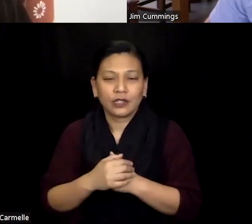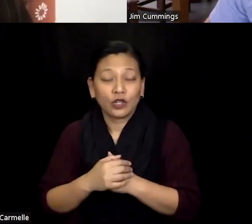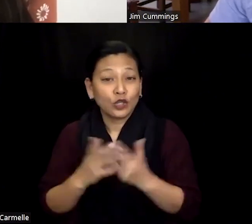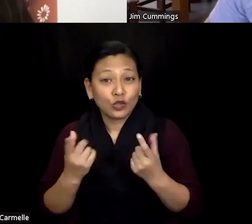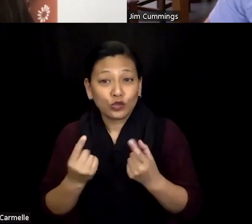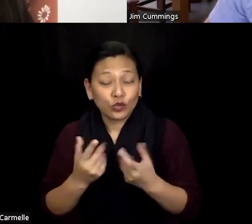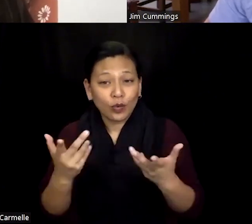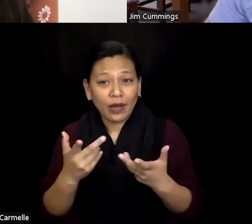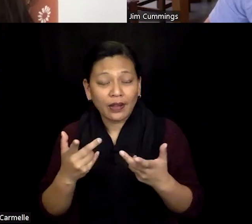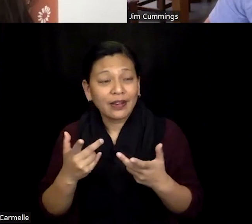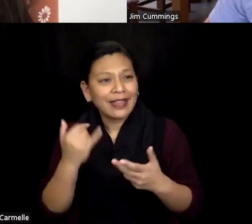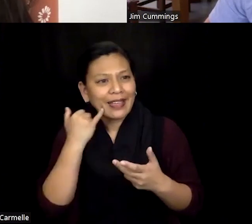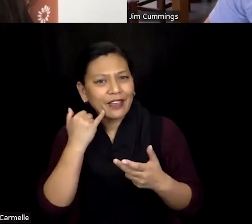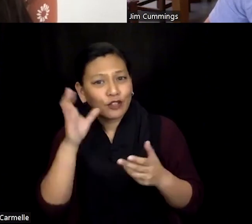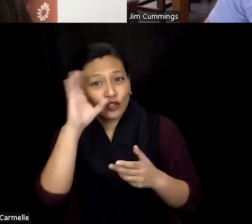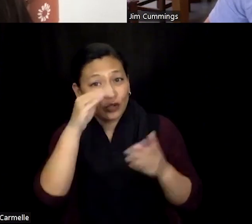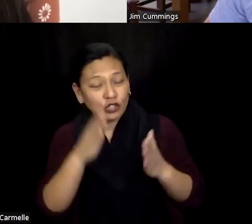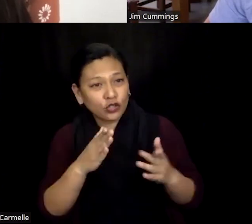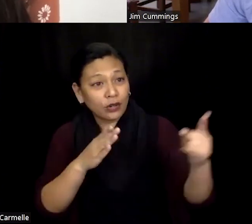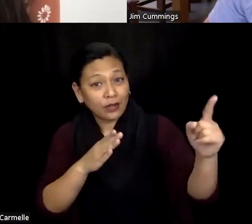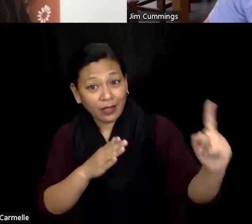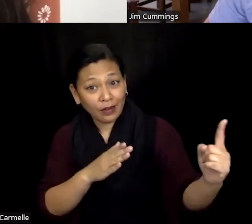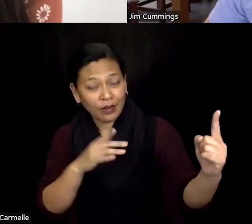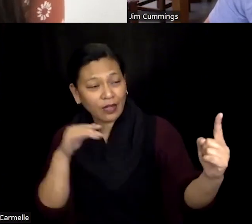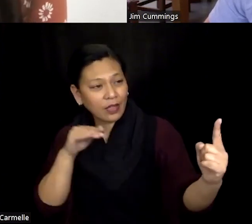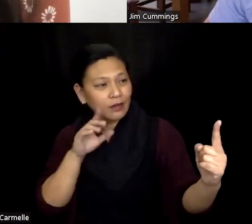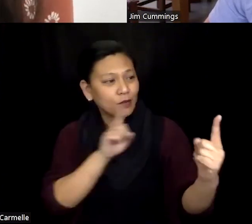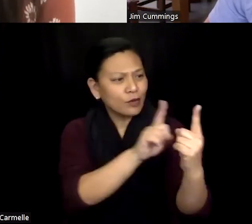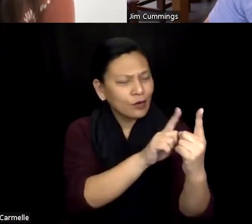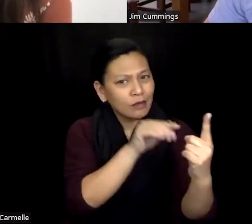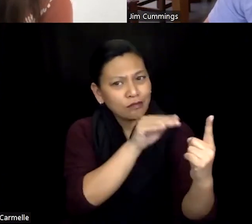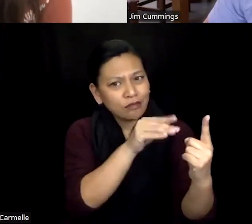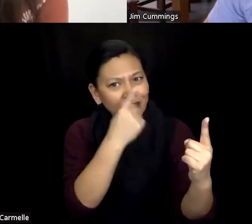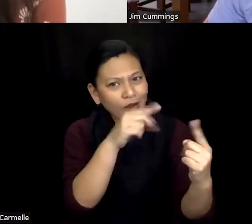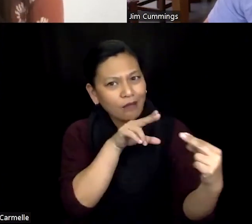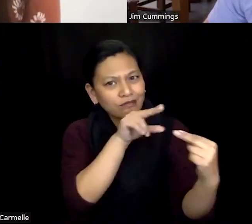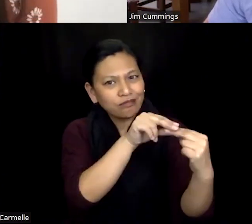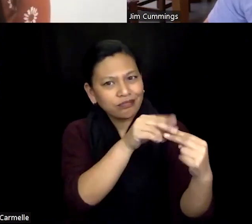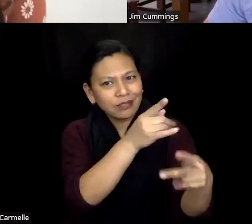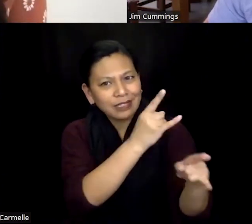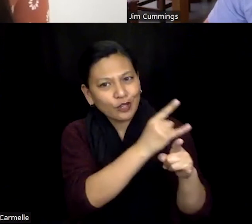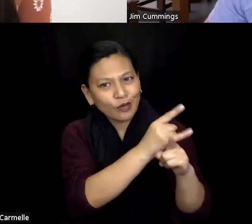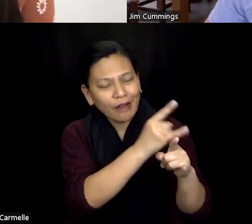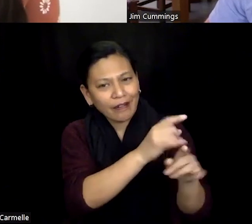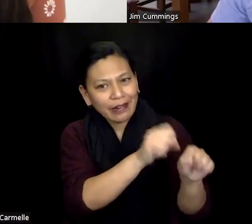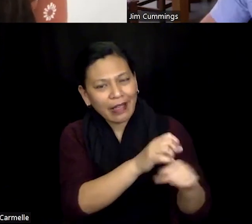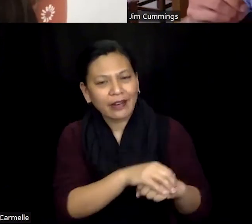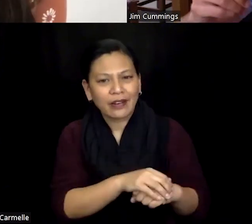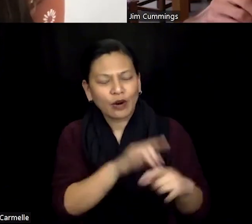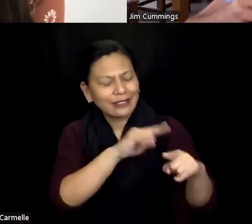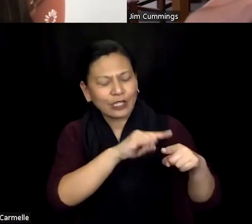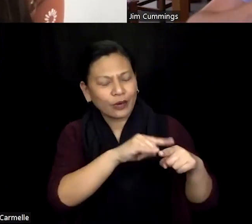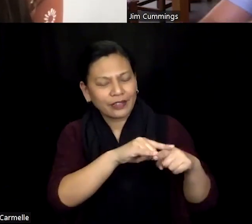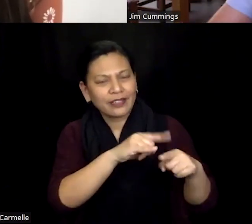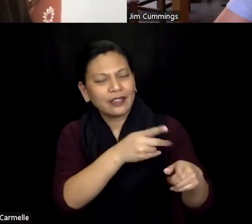to strangers in the street and asking if they have a cigarette or if you can get a ride somewhere. And it's amazing to say like, hey, can I